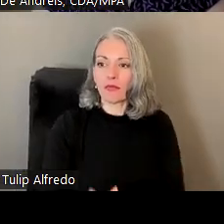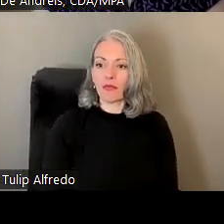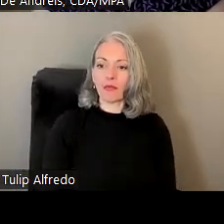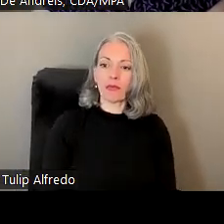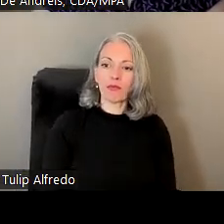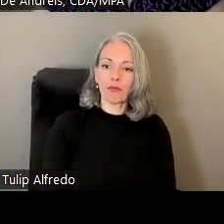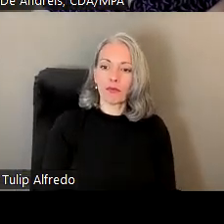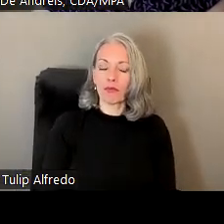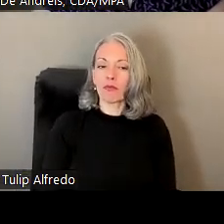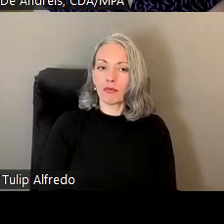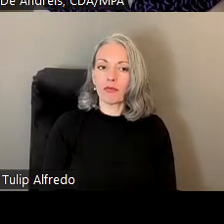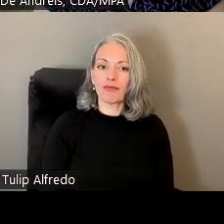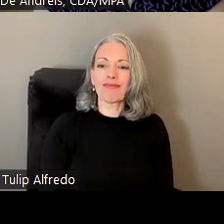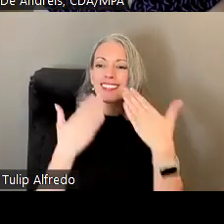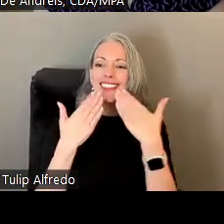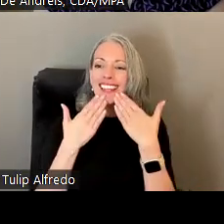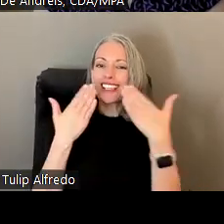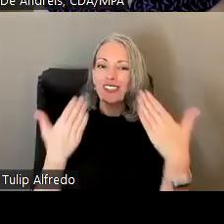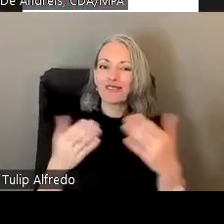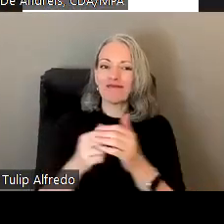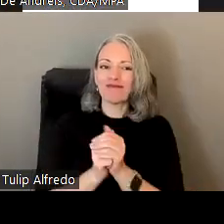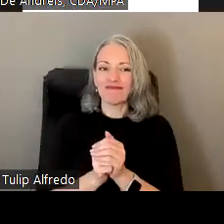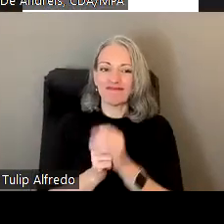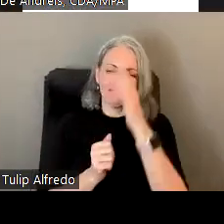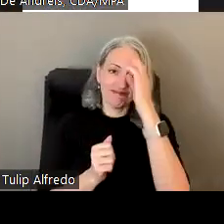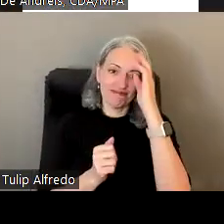Okay, thank you.